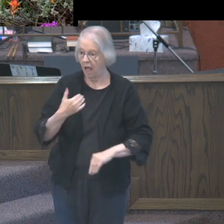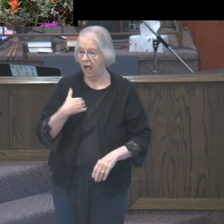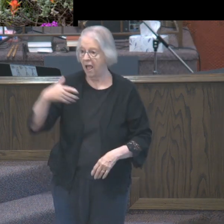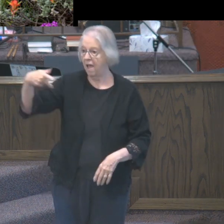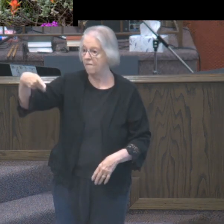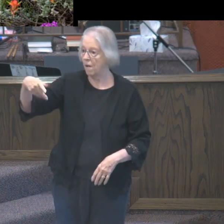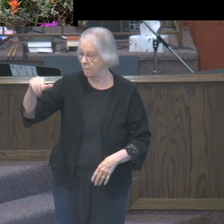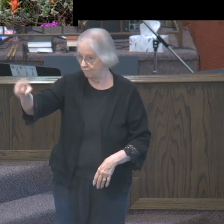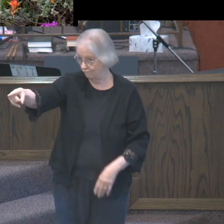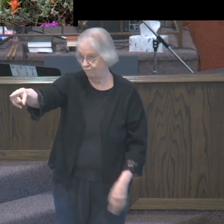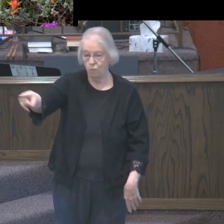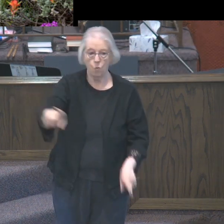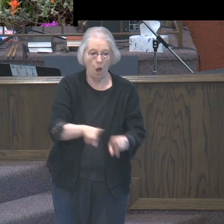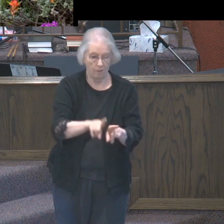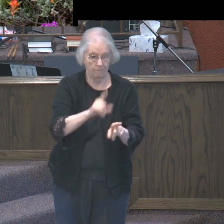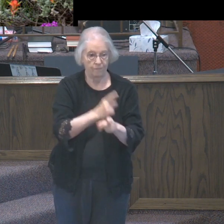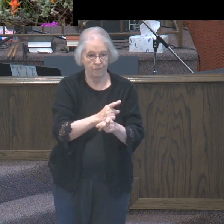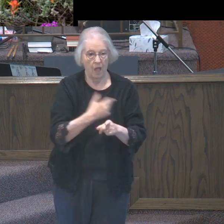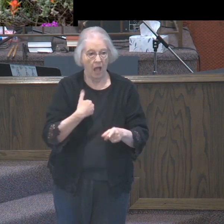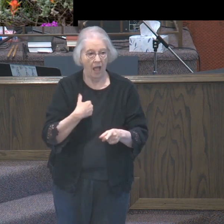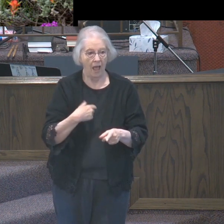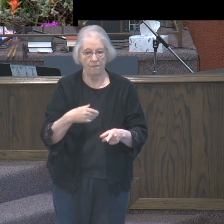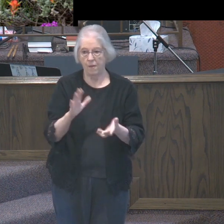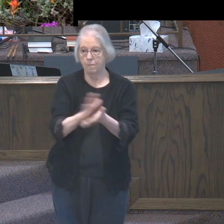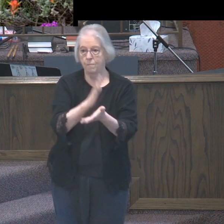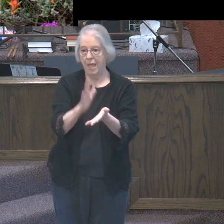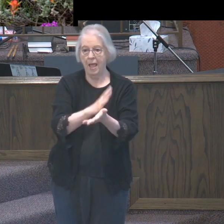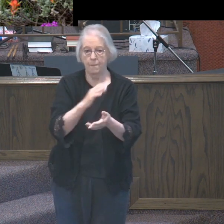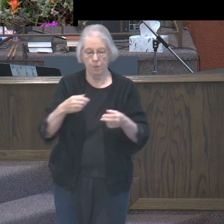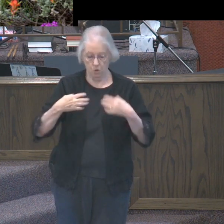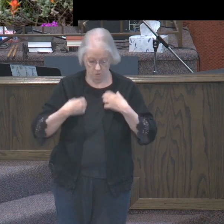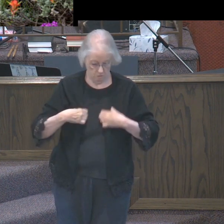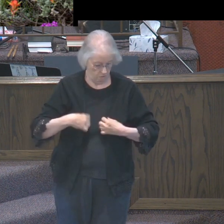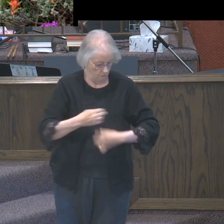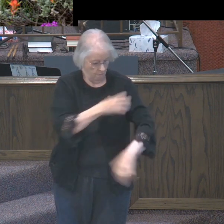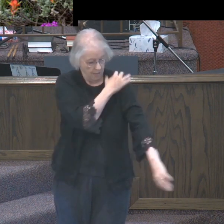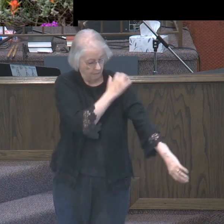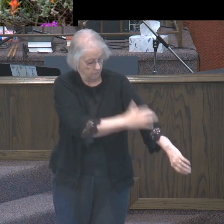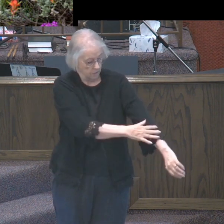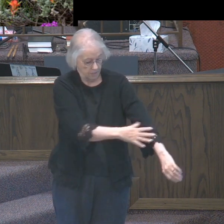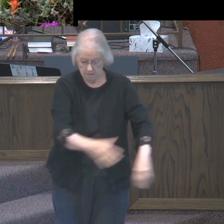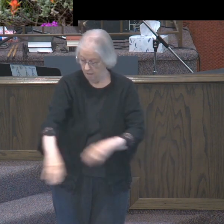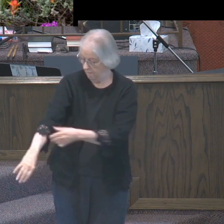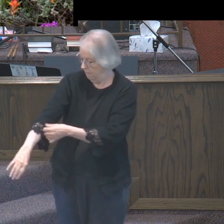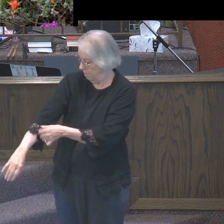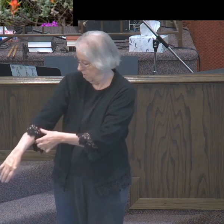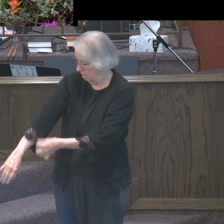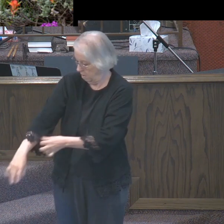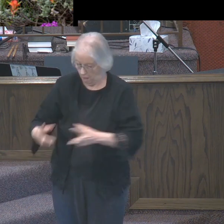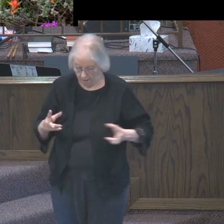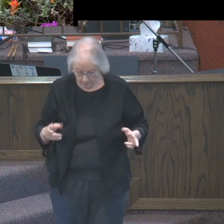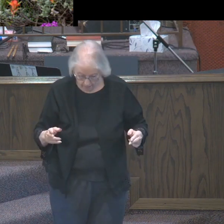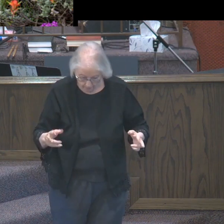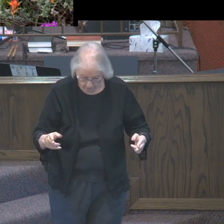us how to pray. This is not a what to pray. This is a how to pray. When we think